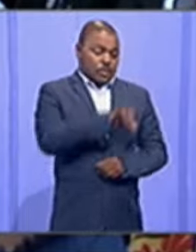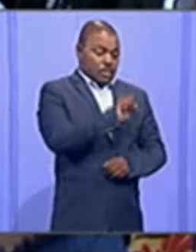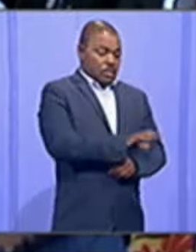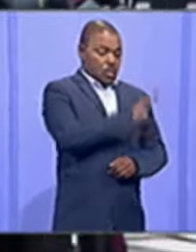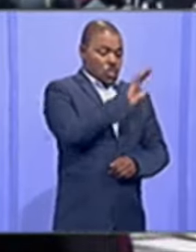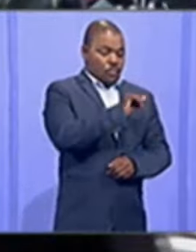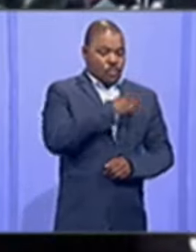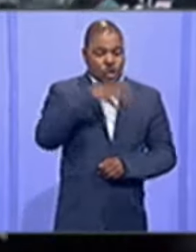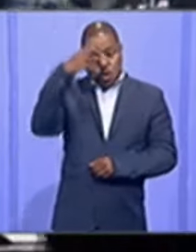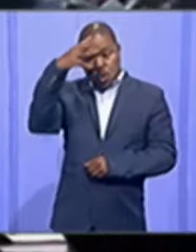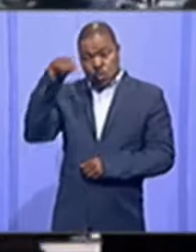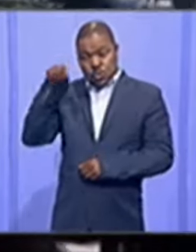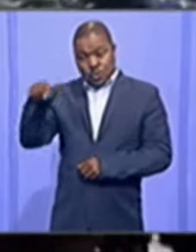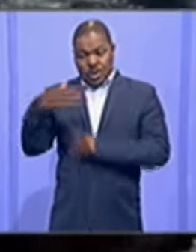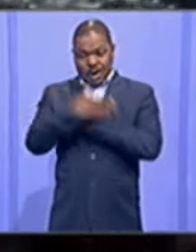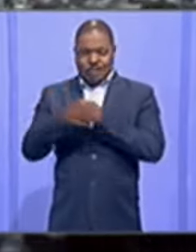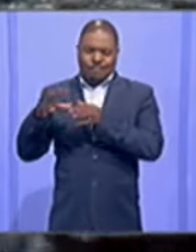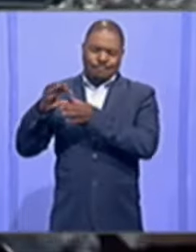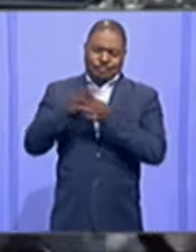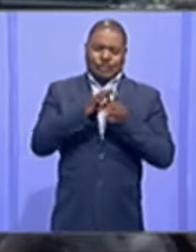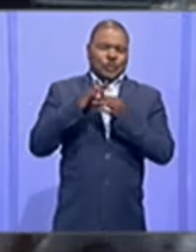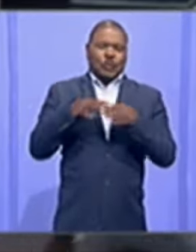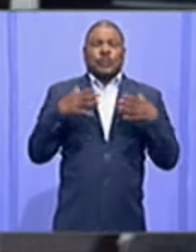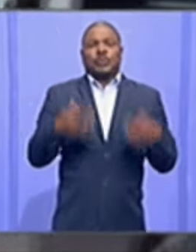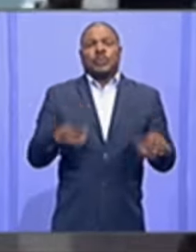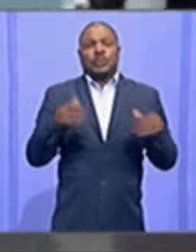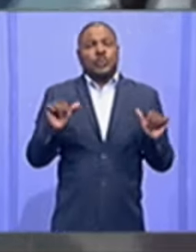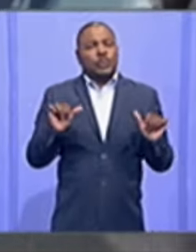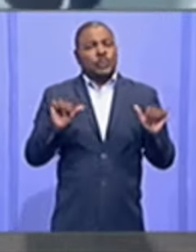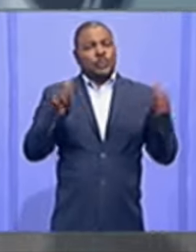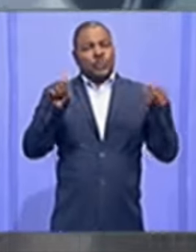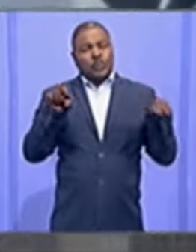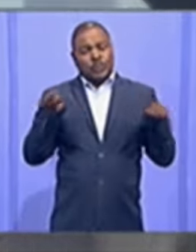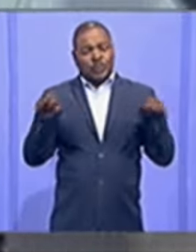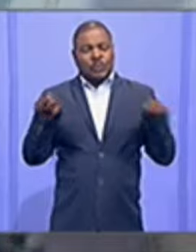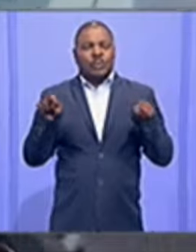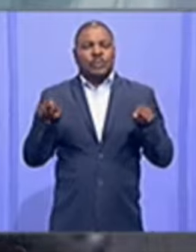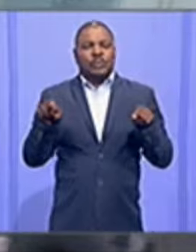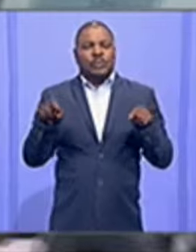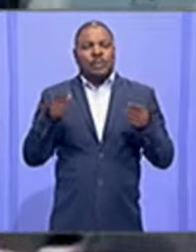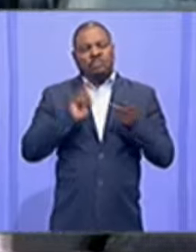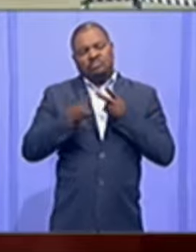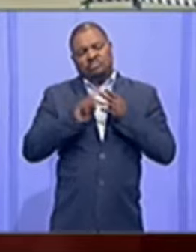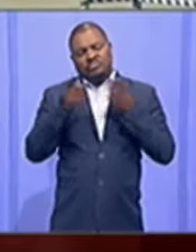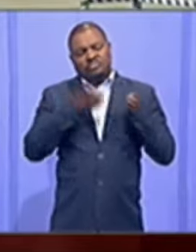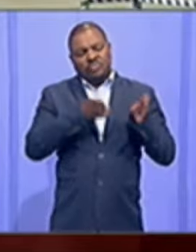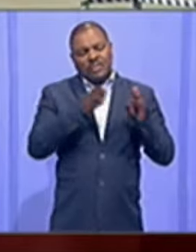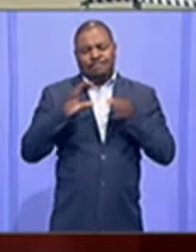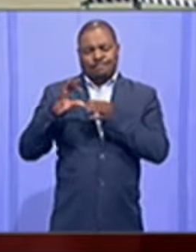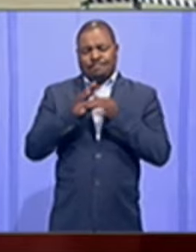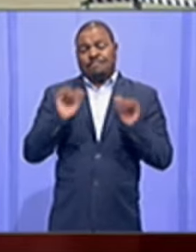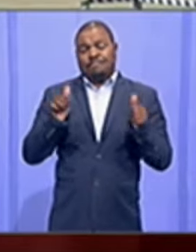Lesotho di ipsina ka dikamano le segwera seo se tiilego sa dinaga tše ka bobedi ka mafapeng a mmalwa.